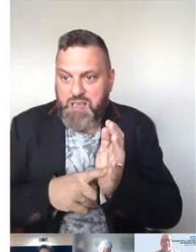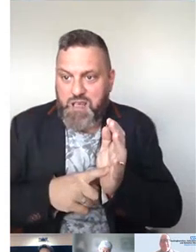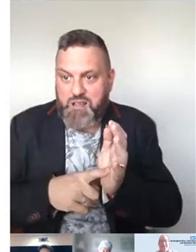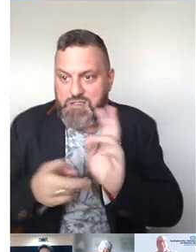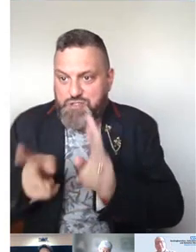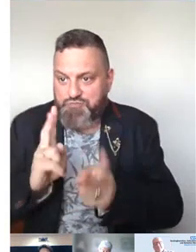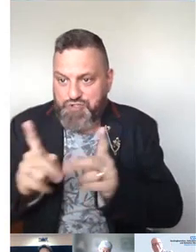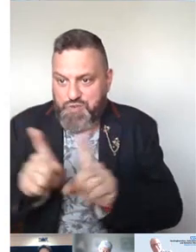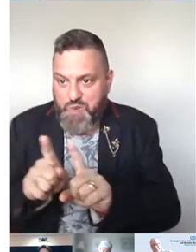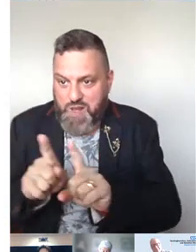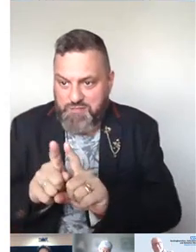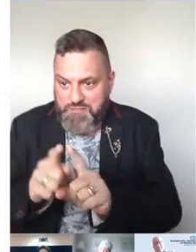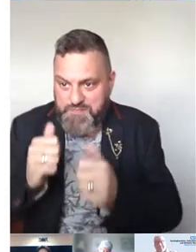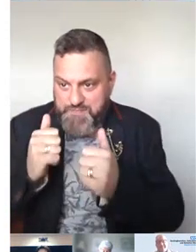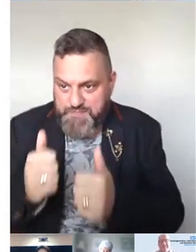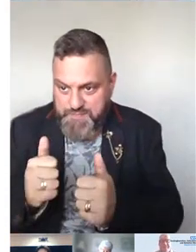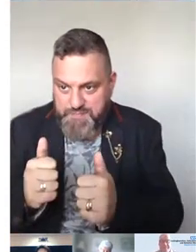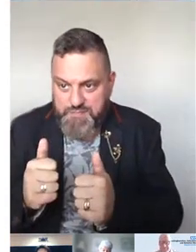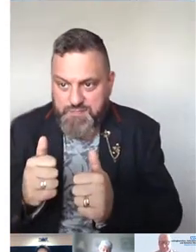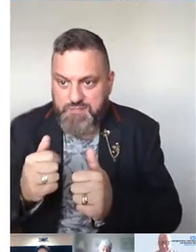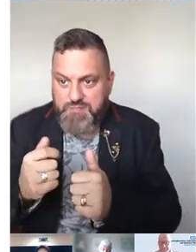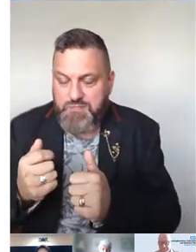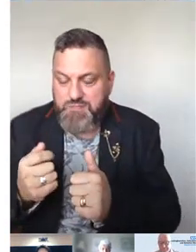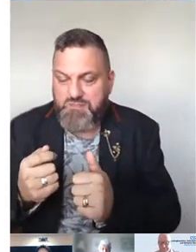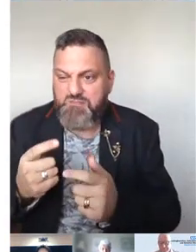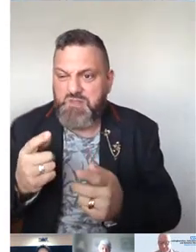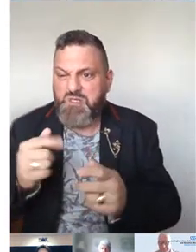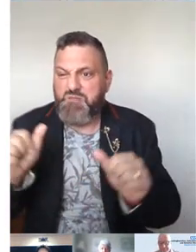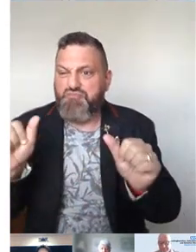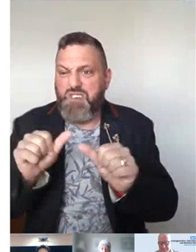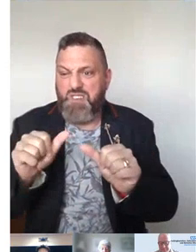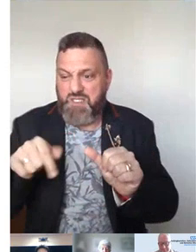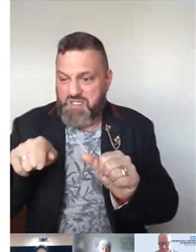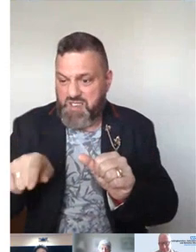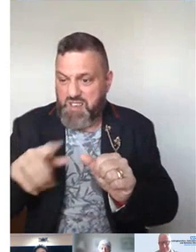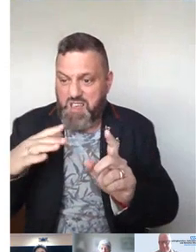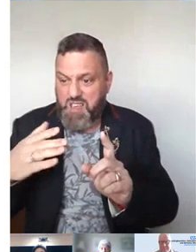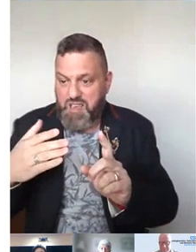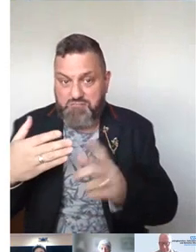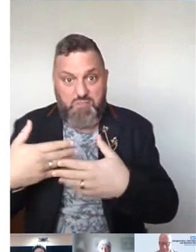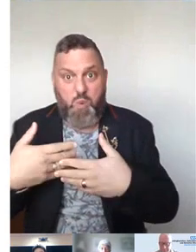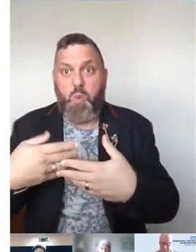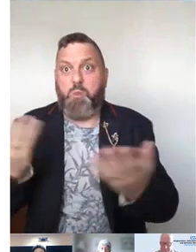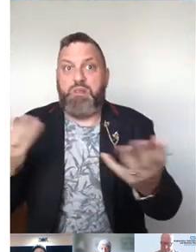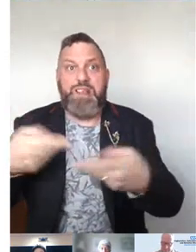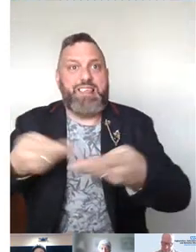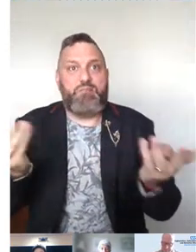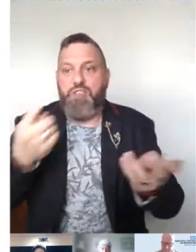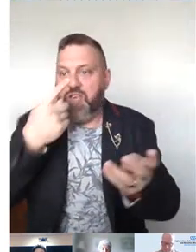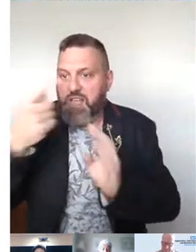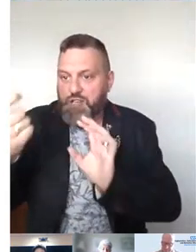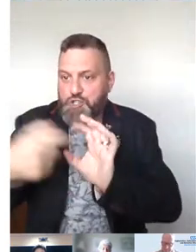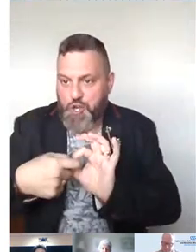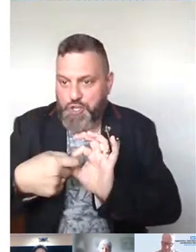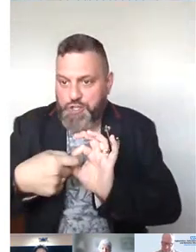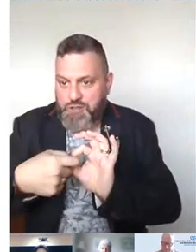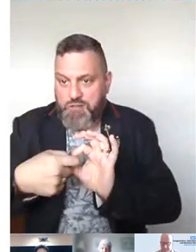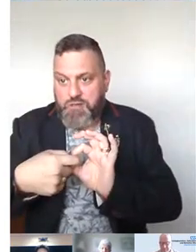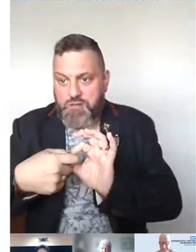So it's a bit of housekeeping to start. The meeting's virtual and open to anyone to attend. If you